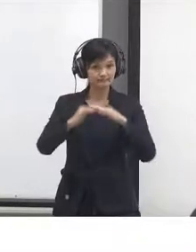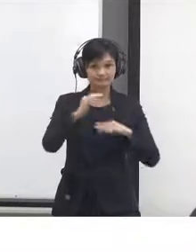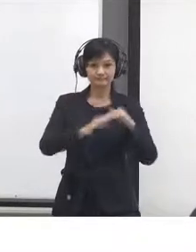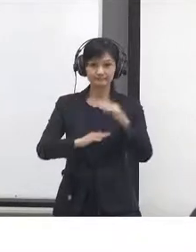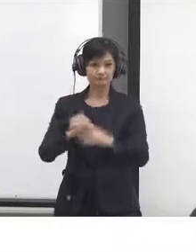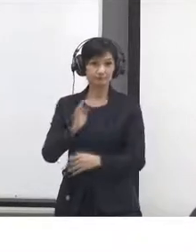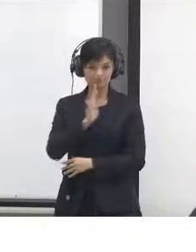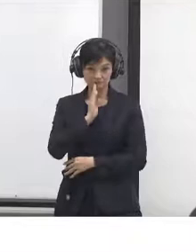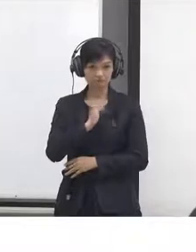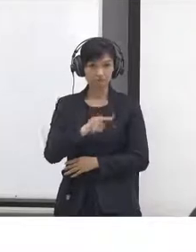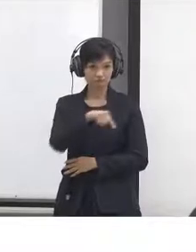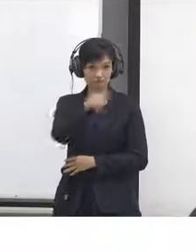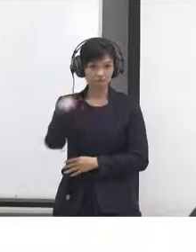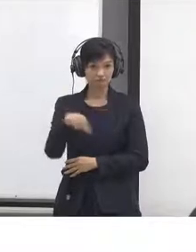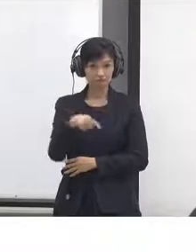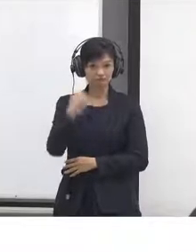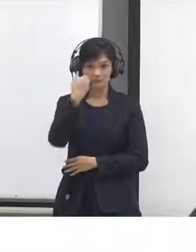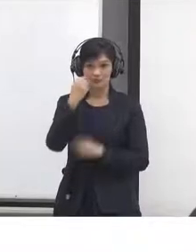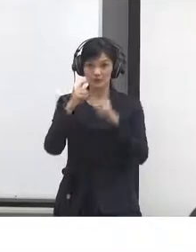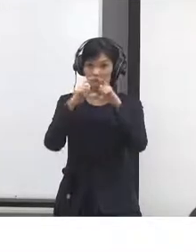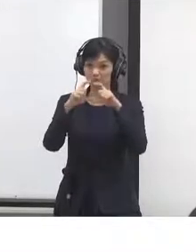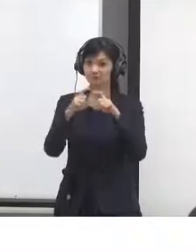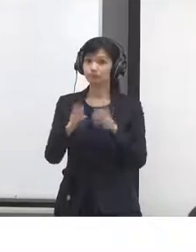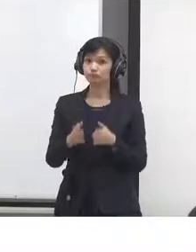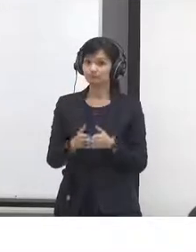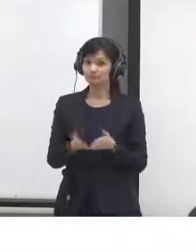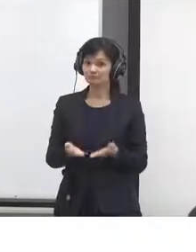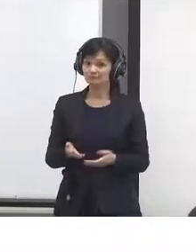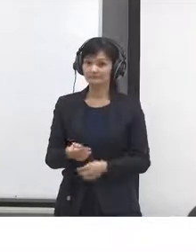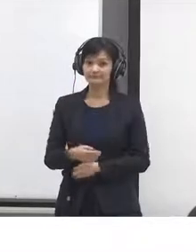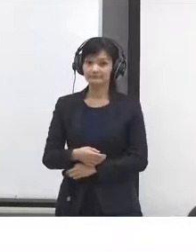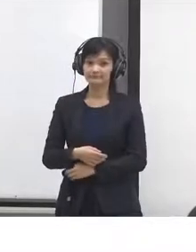anyone want to answer this question from her story?